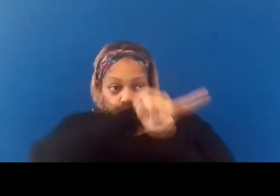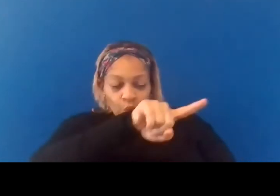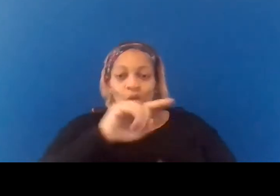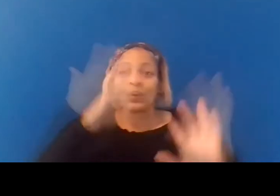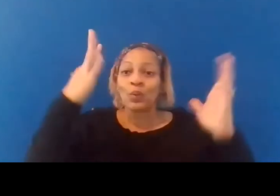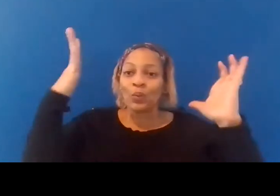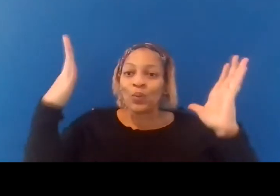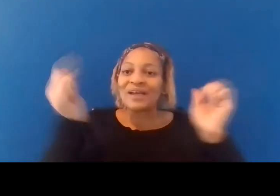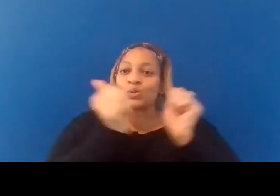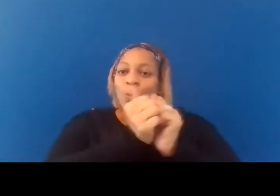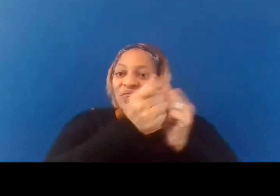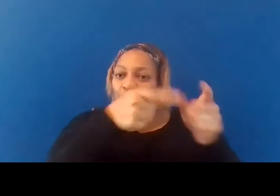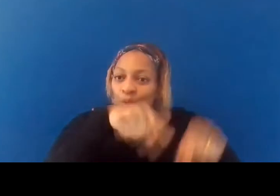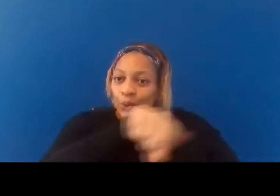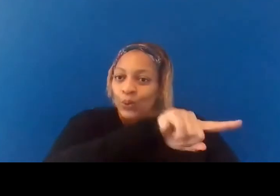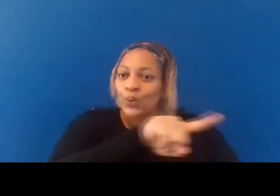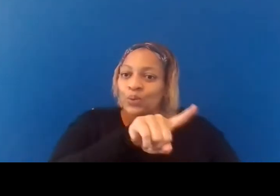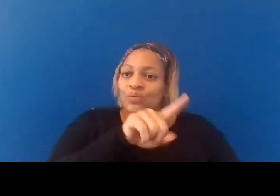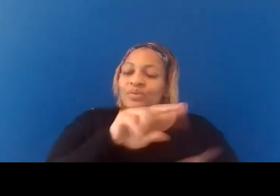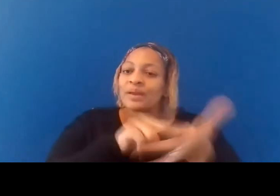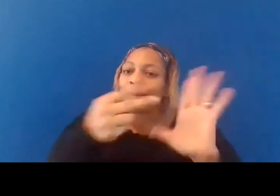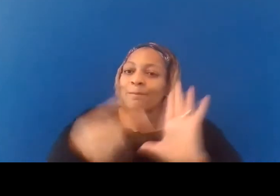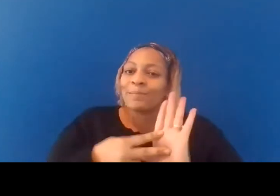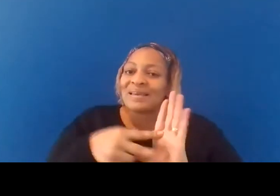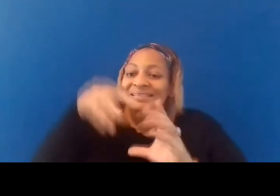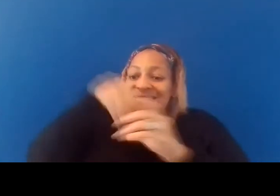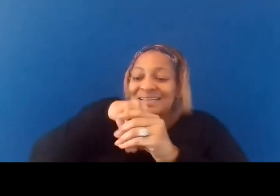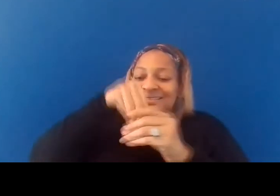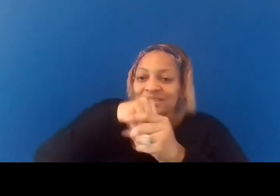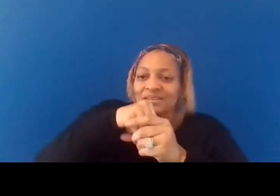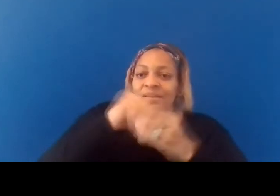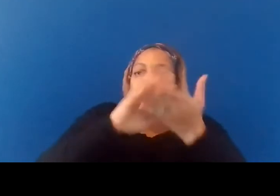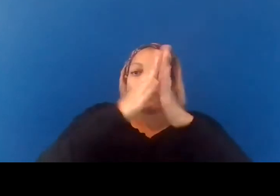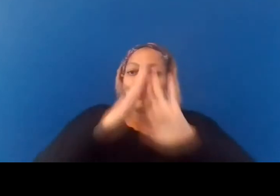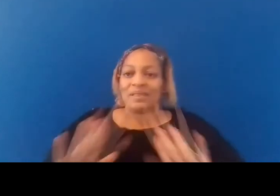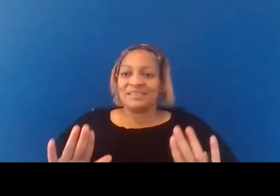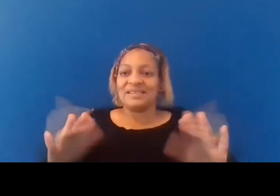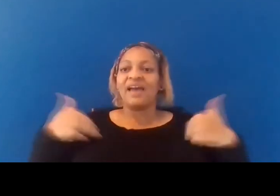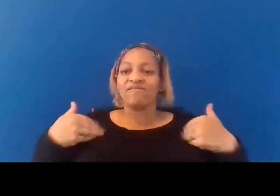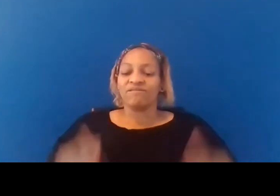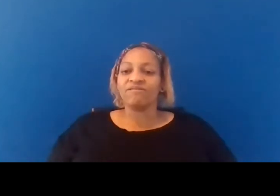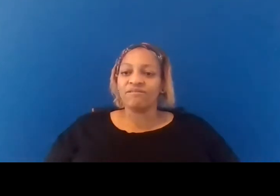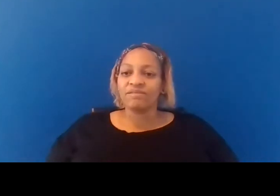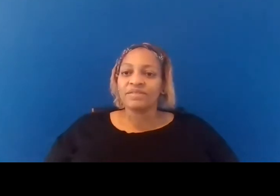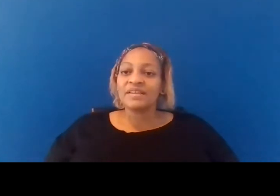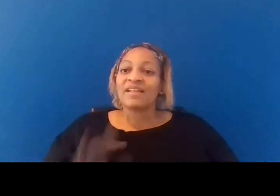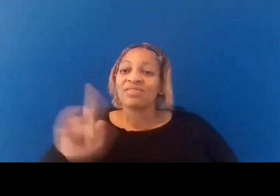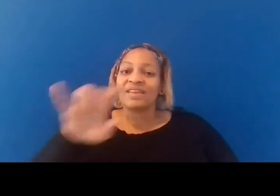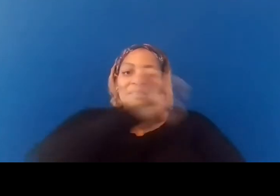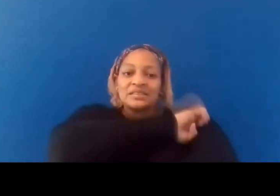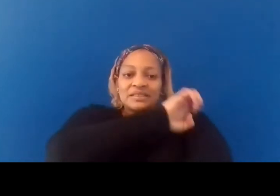you. Therefore, it means there is a blessing, the energy of blessing, the energy of